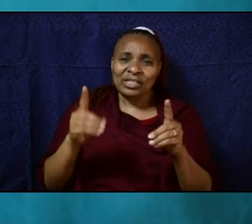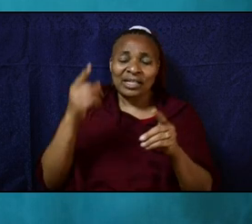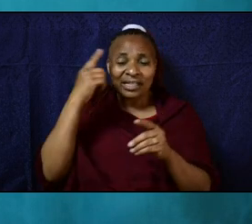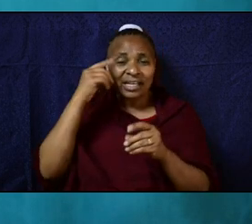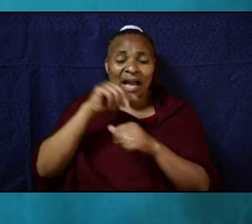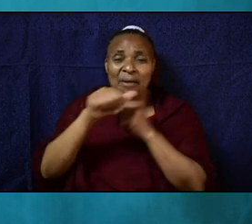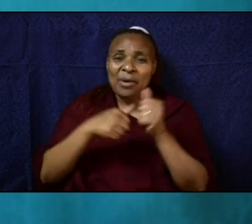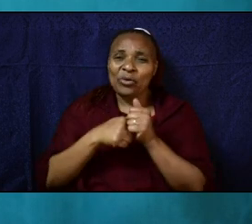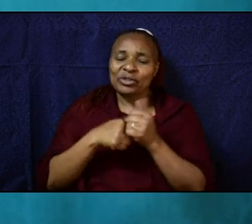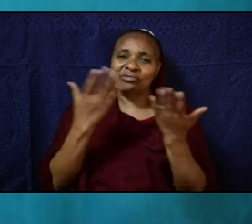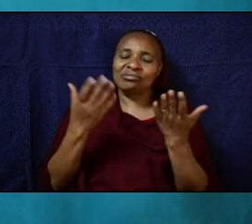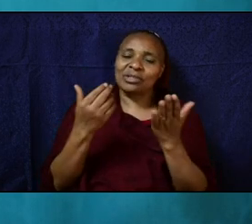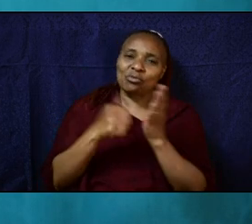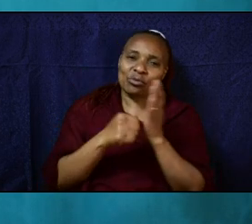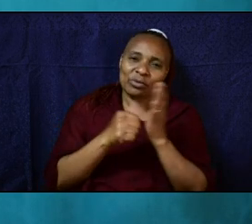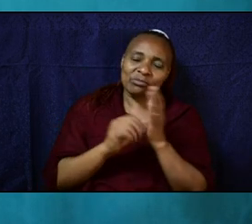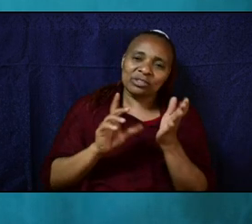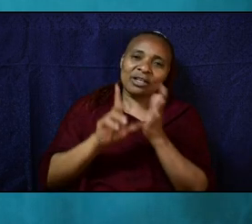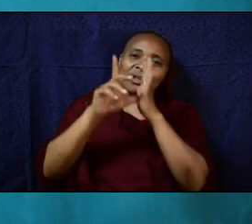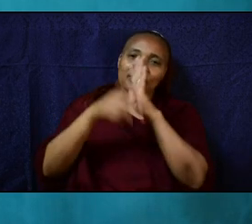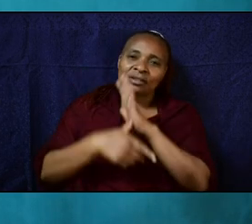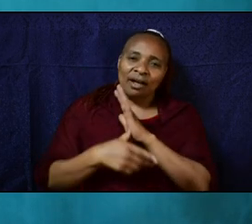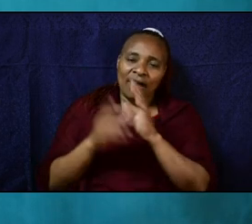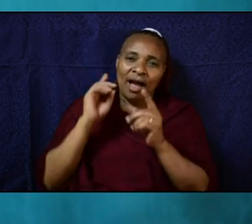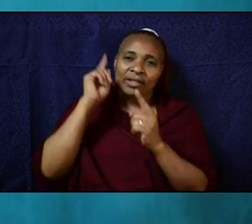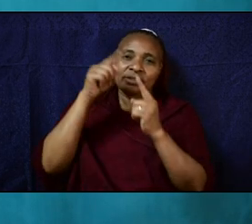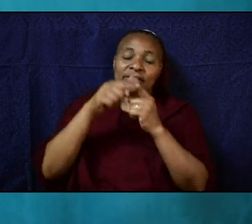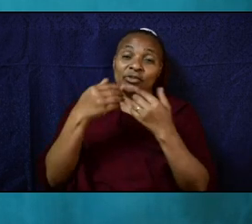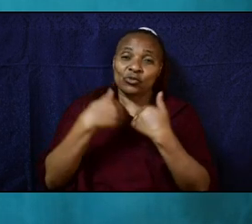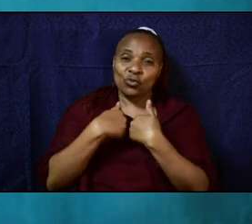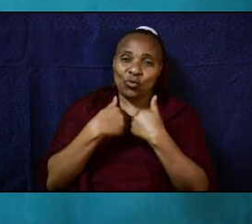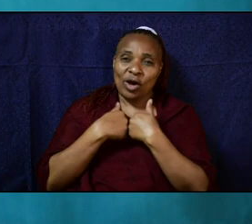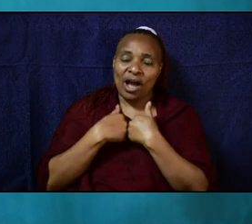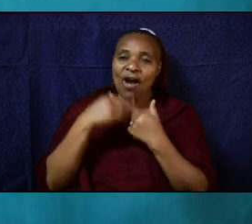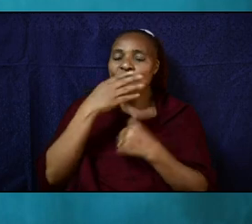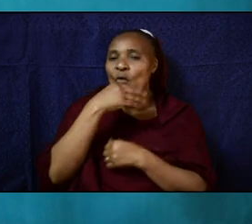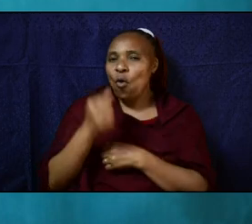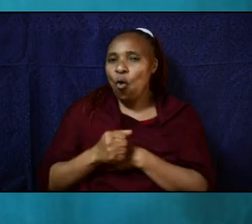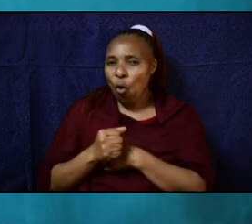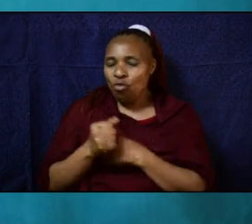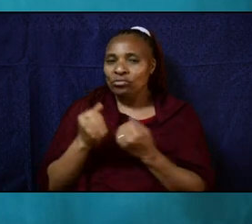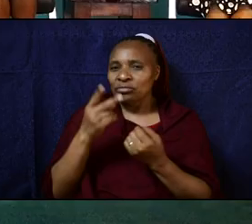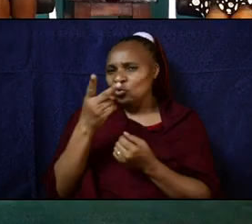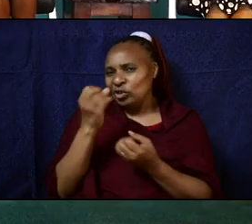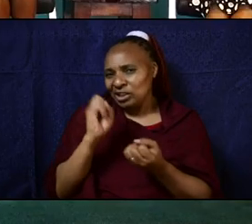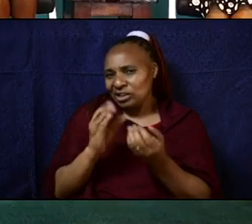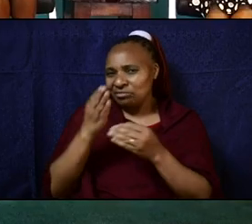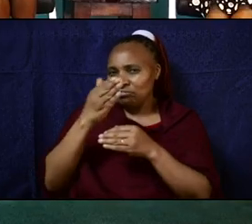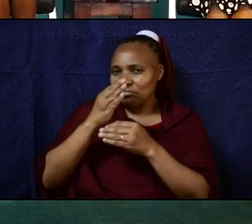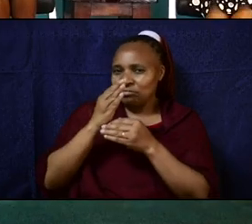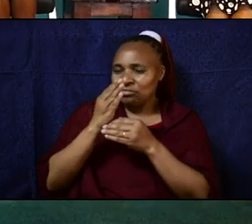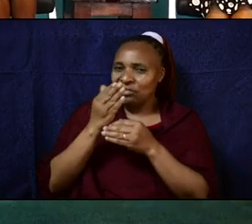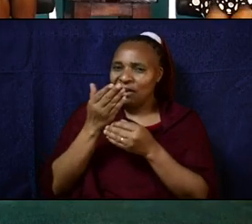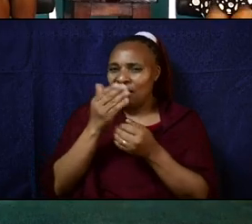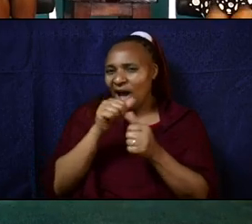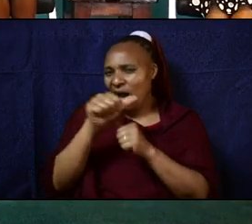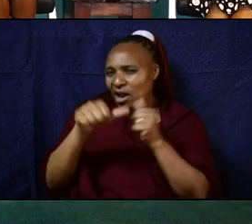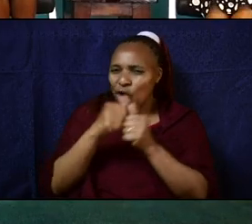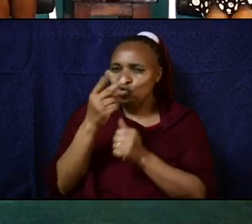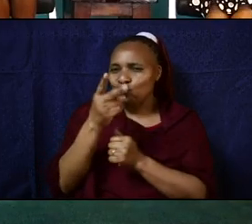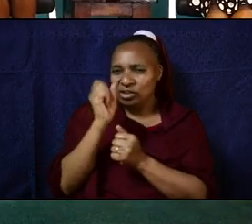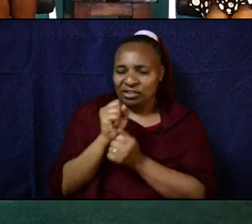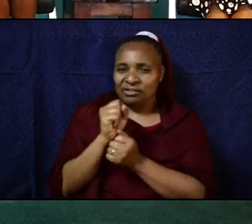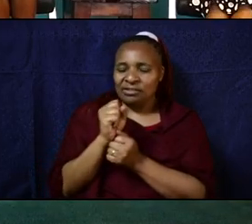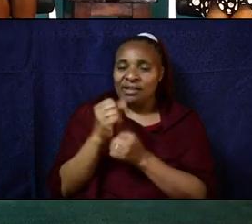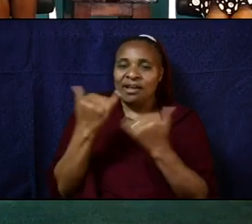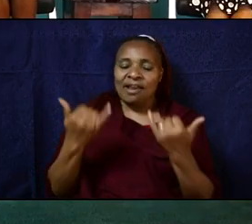the consequences of your actions until you have aged appropriately. Yeah, that's interesting. You know, as